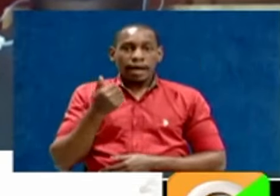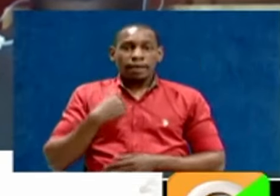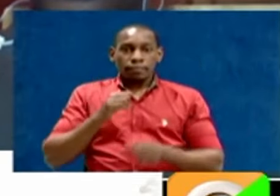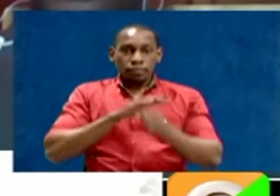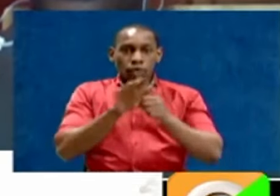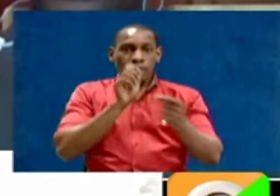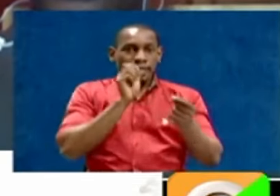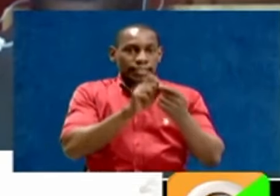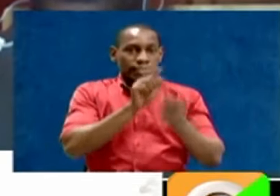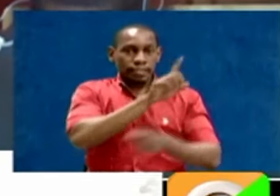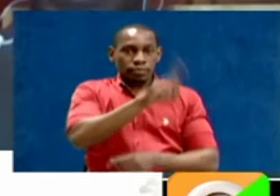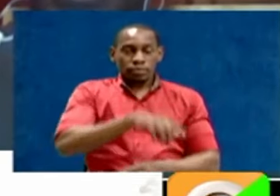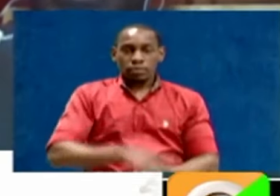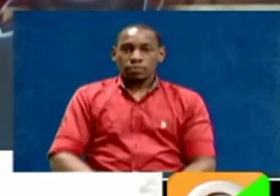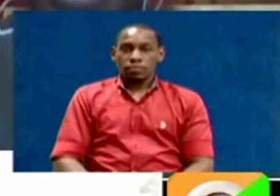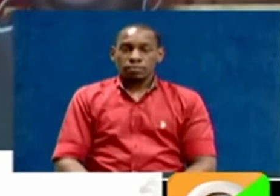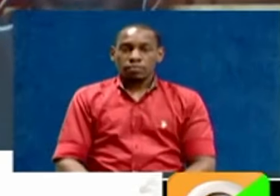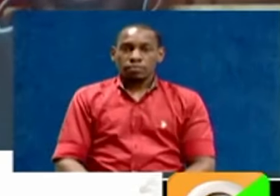test?